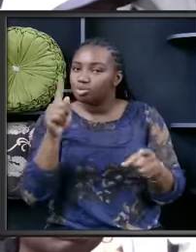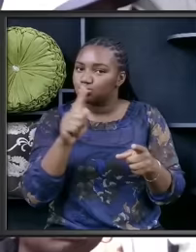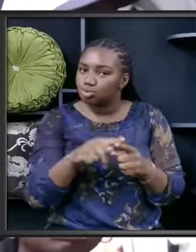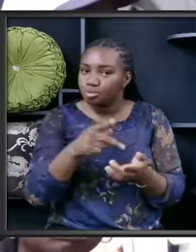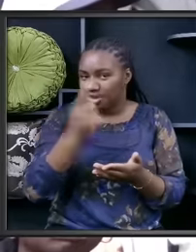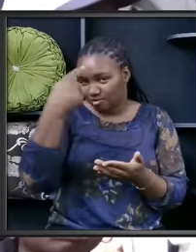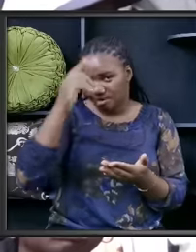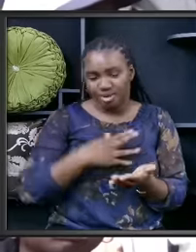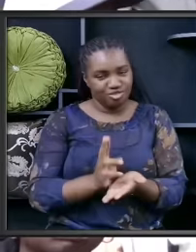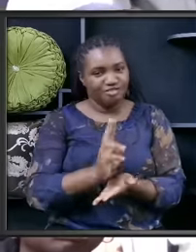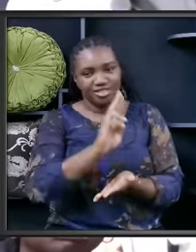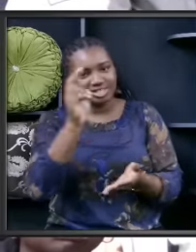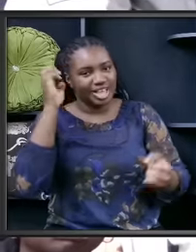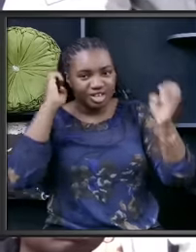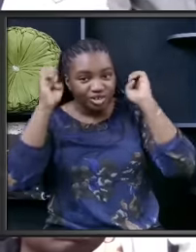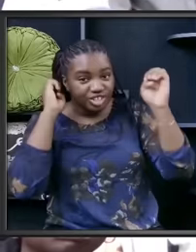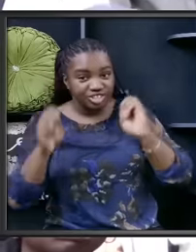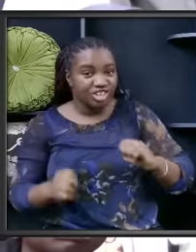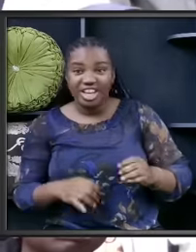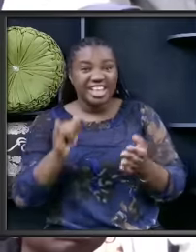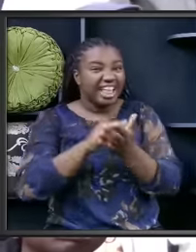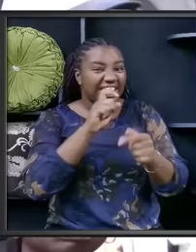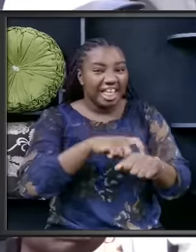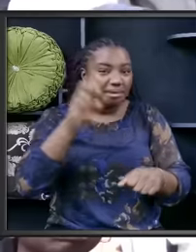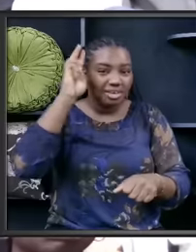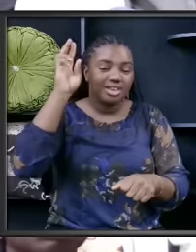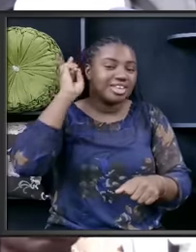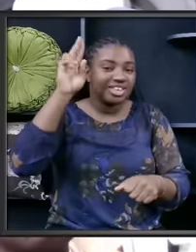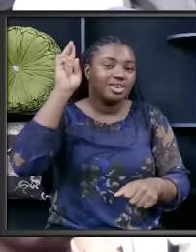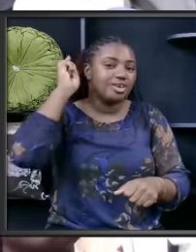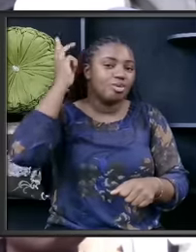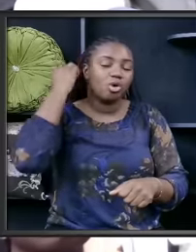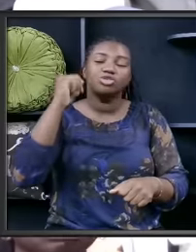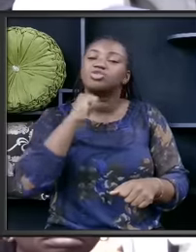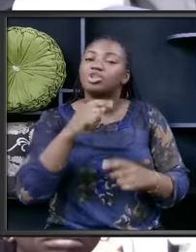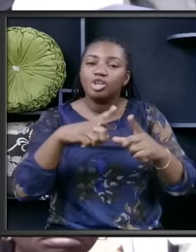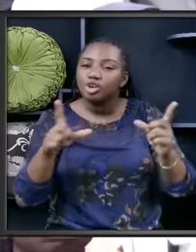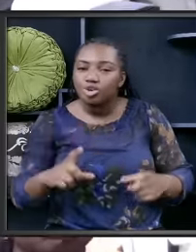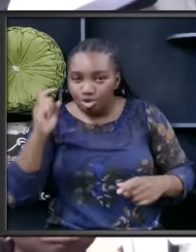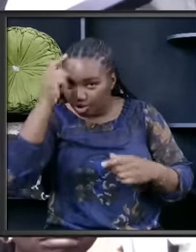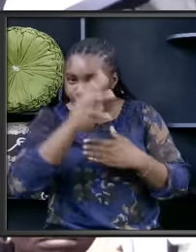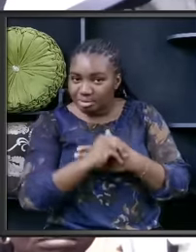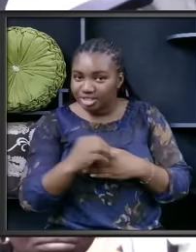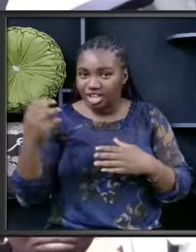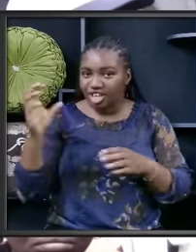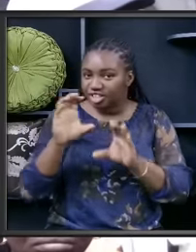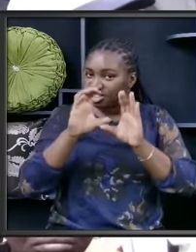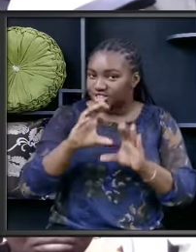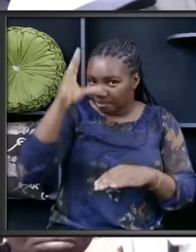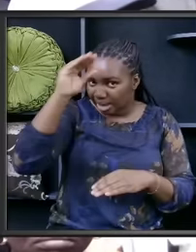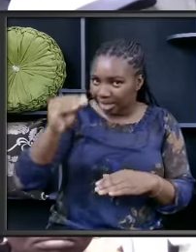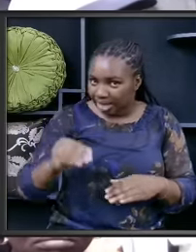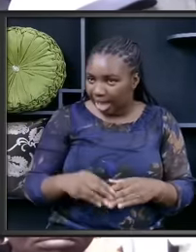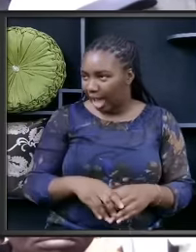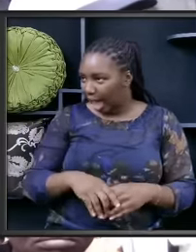Sonny, where we know they see, that time he no be local government chairman. Mm. We know they see food chop for her. Sonny won't sponsor you